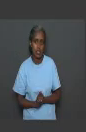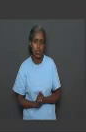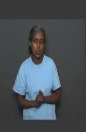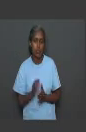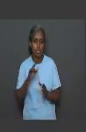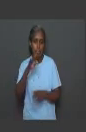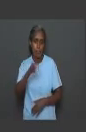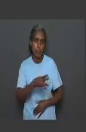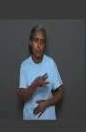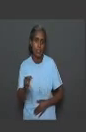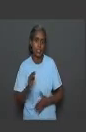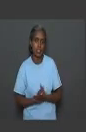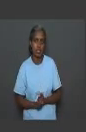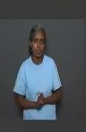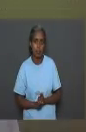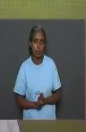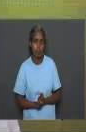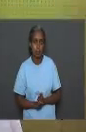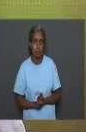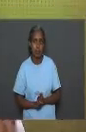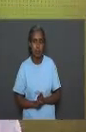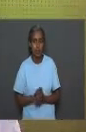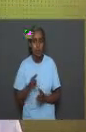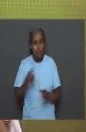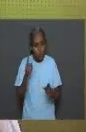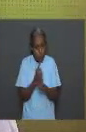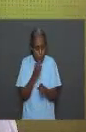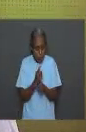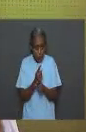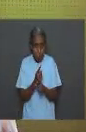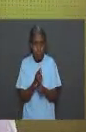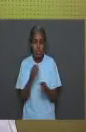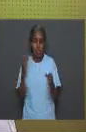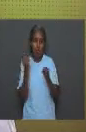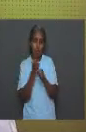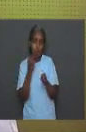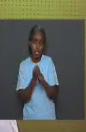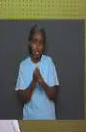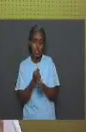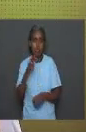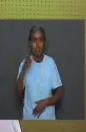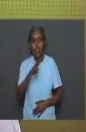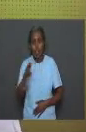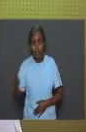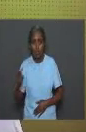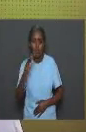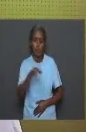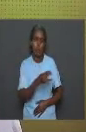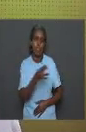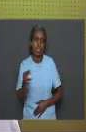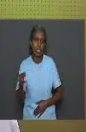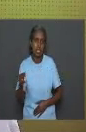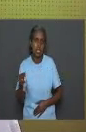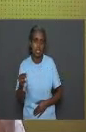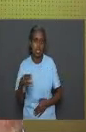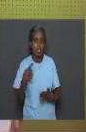columns of the matrix. When you perform the operations on rows of a